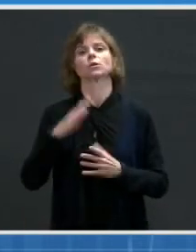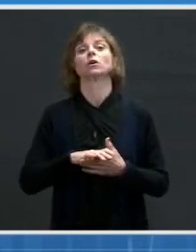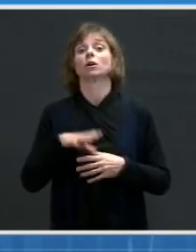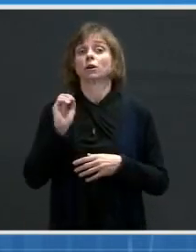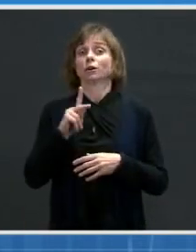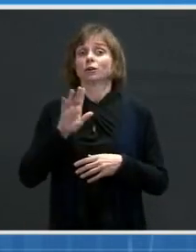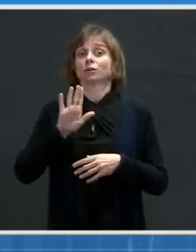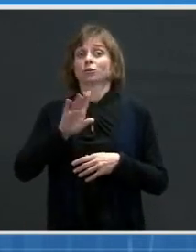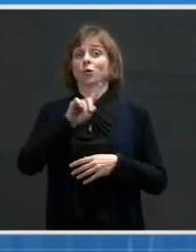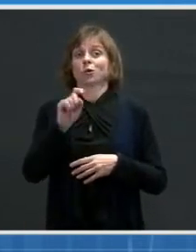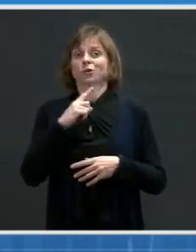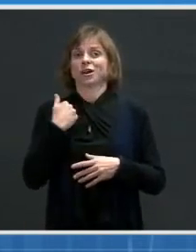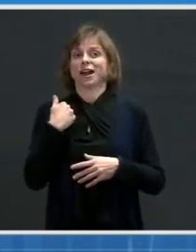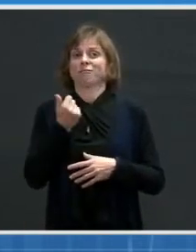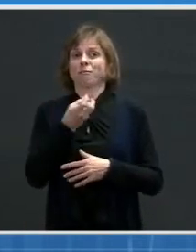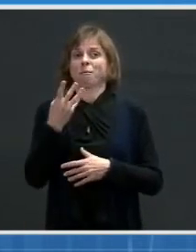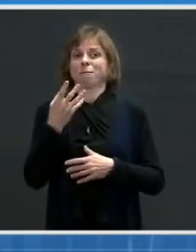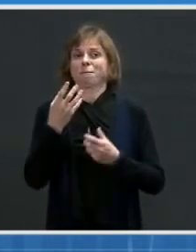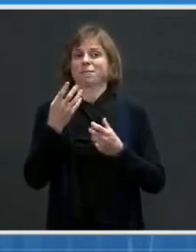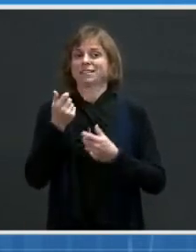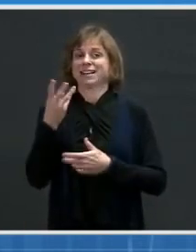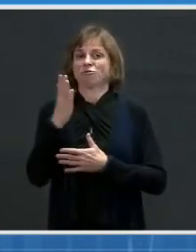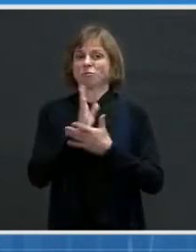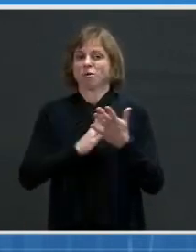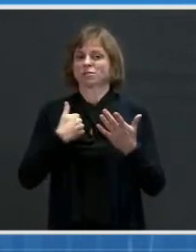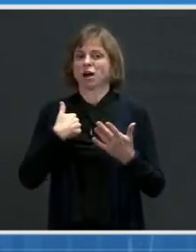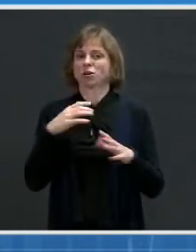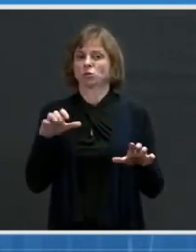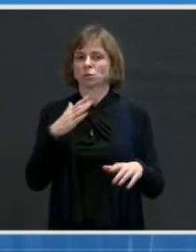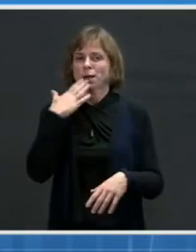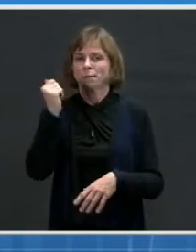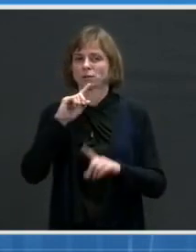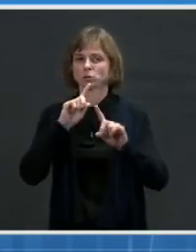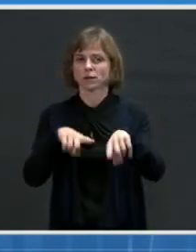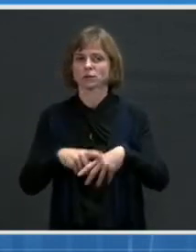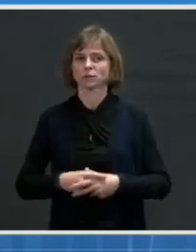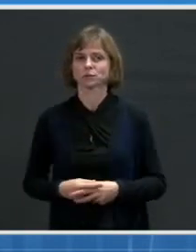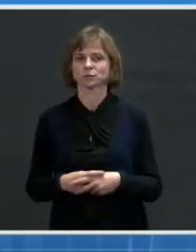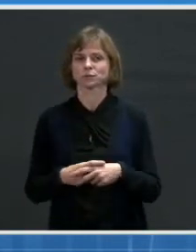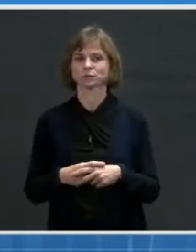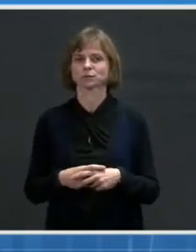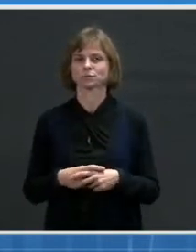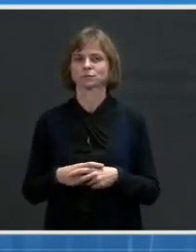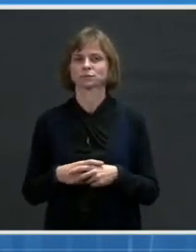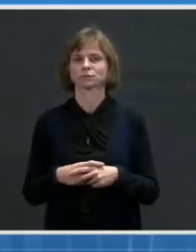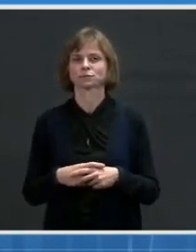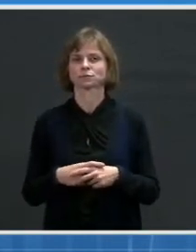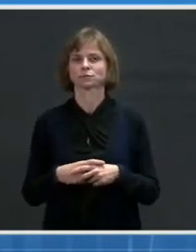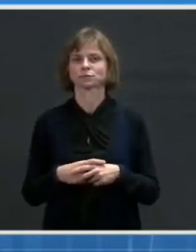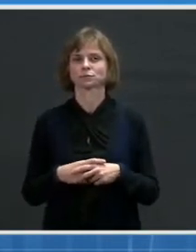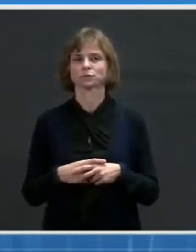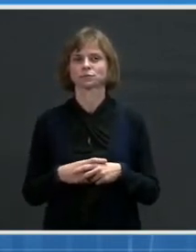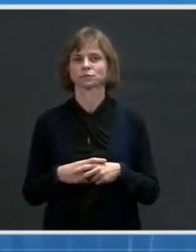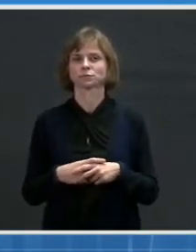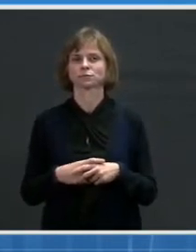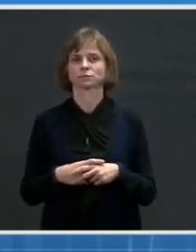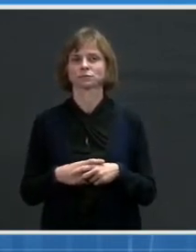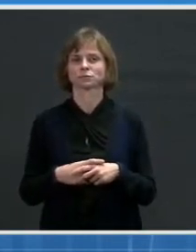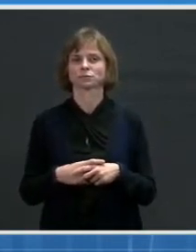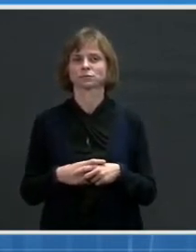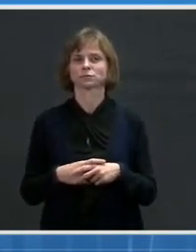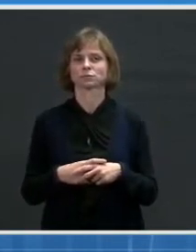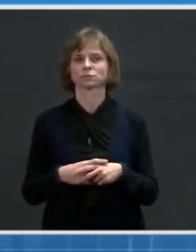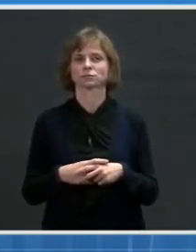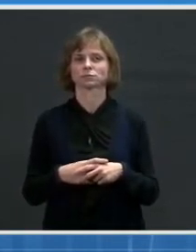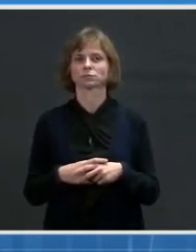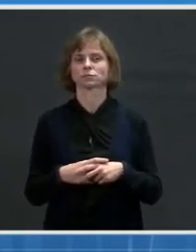of the question. I'll do my best to answer. As it respects federal employees, what